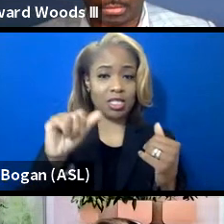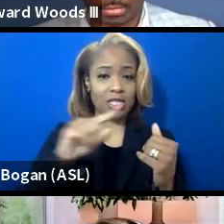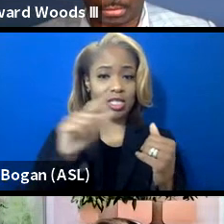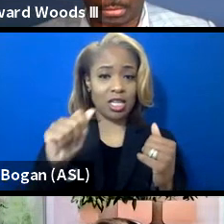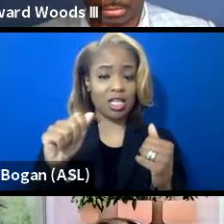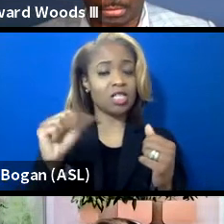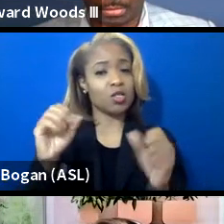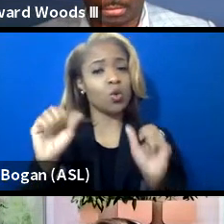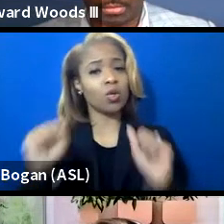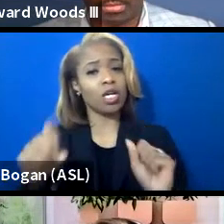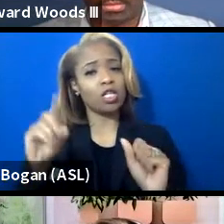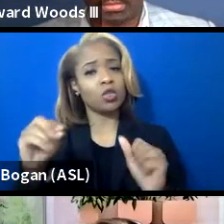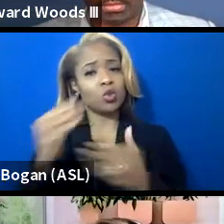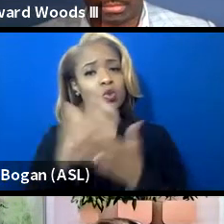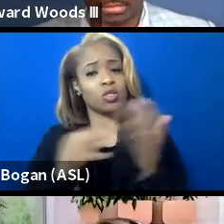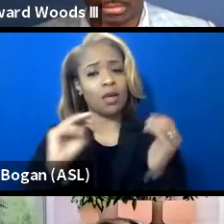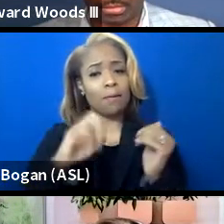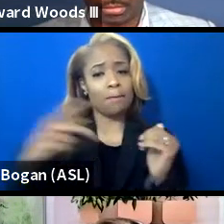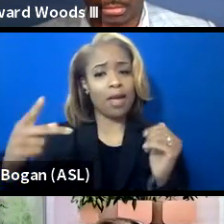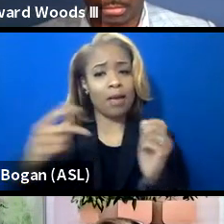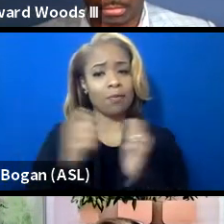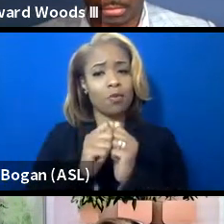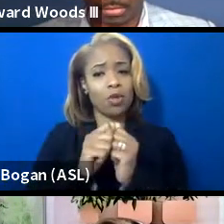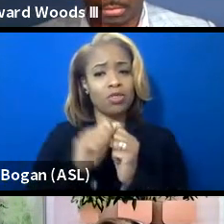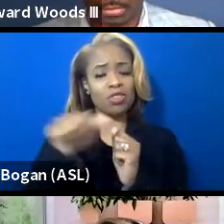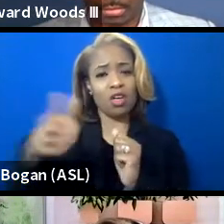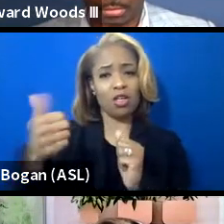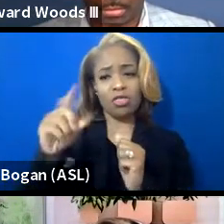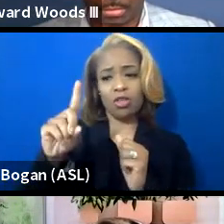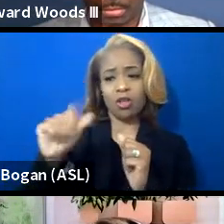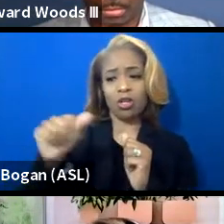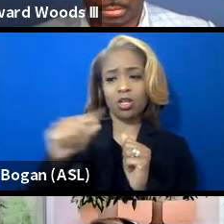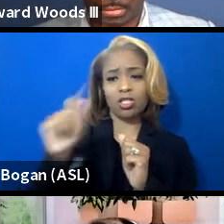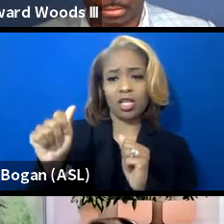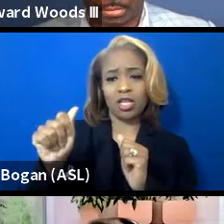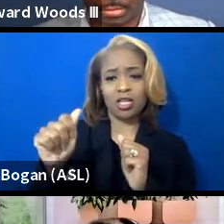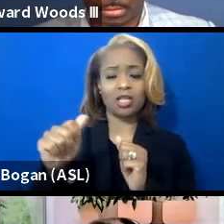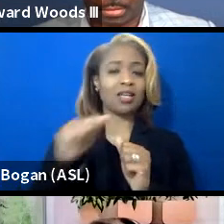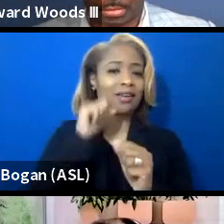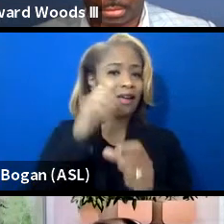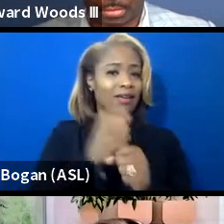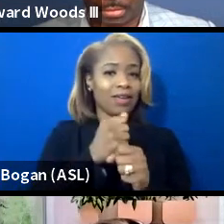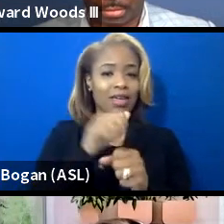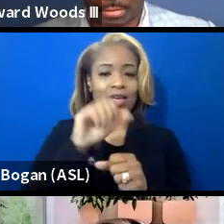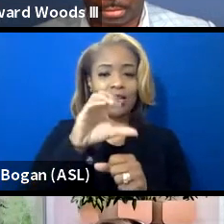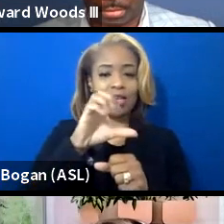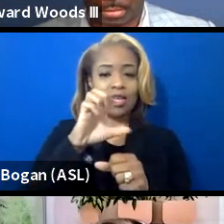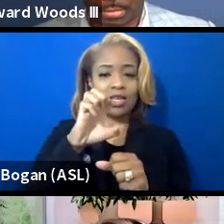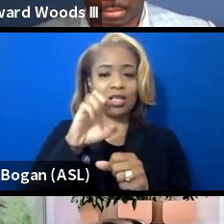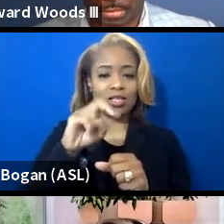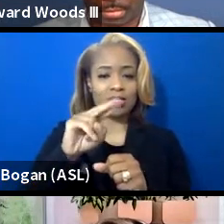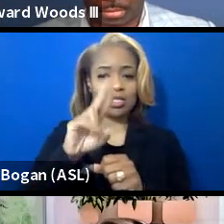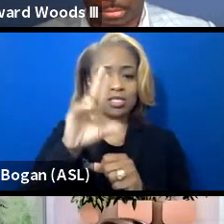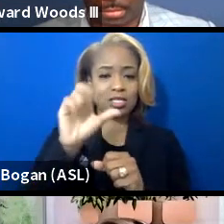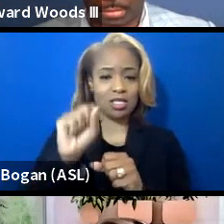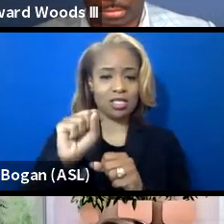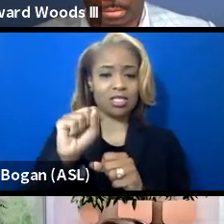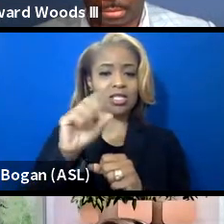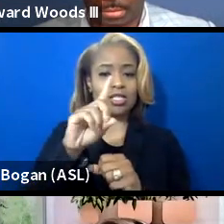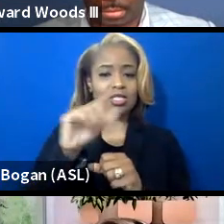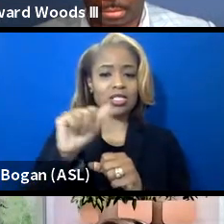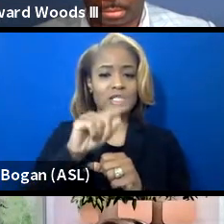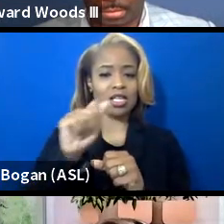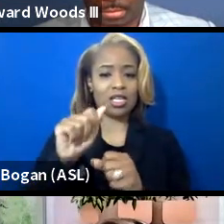mapping with the existing other data, we're not going to get census data till August 16th. And then it will